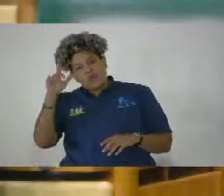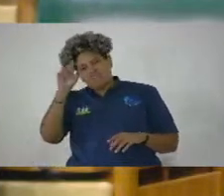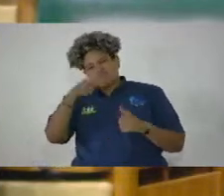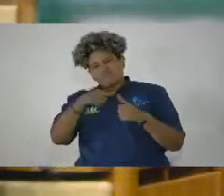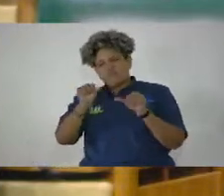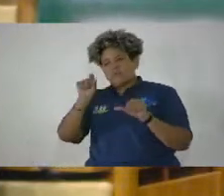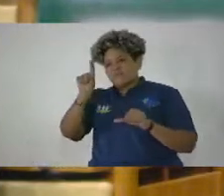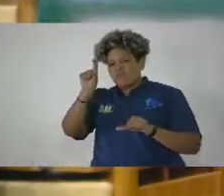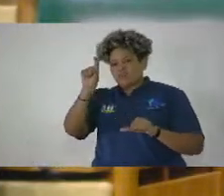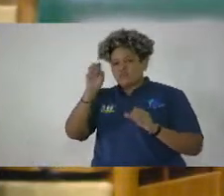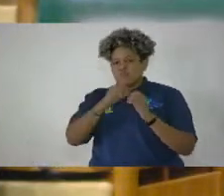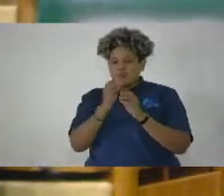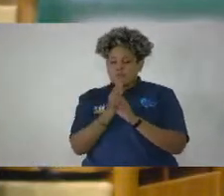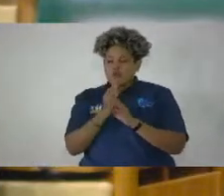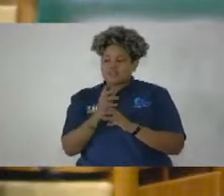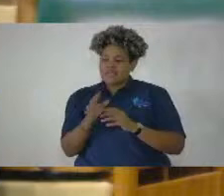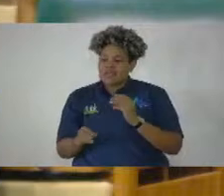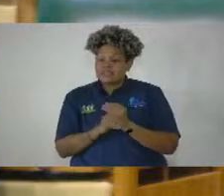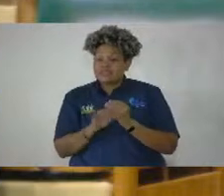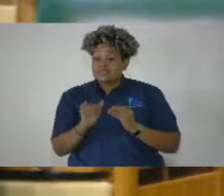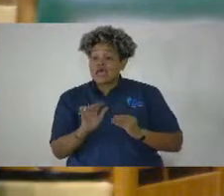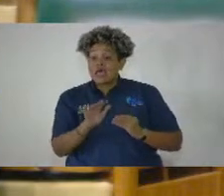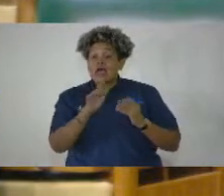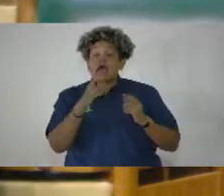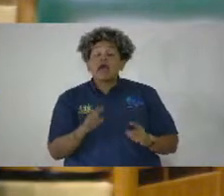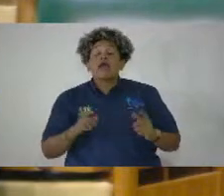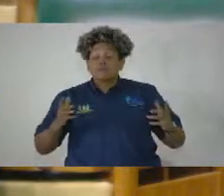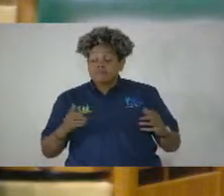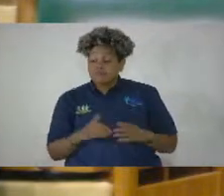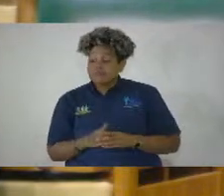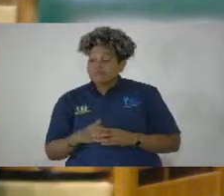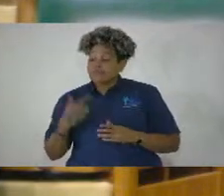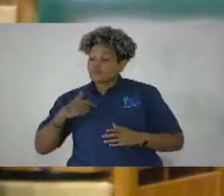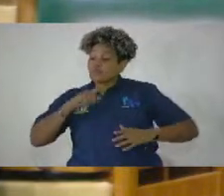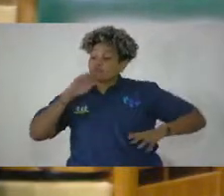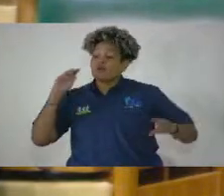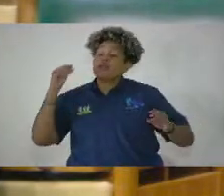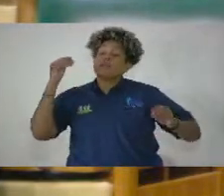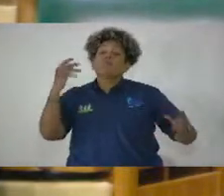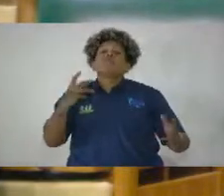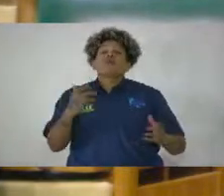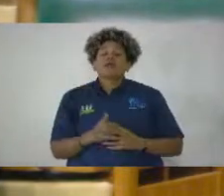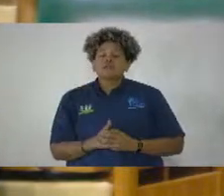Mr. Speaker, in addition to that, we are providing